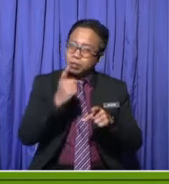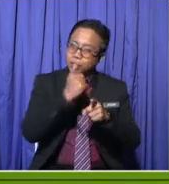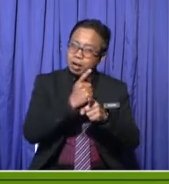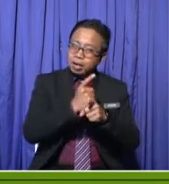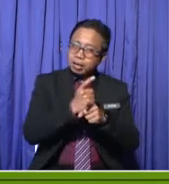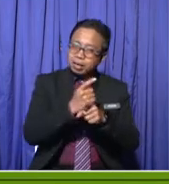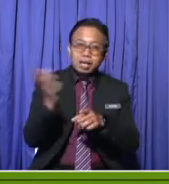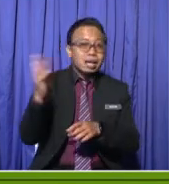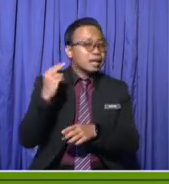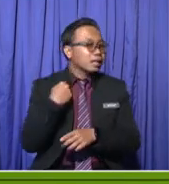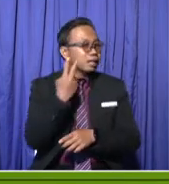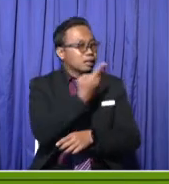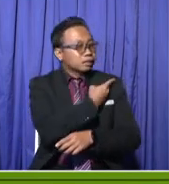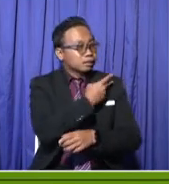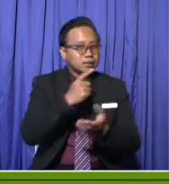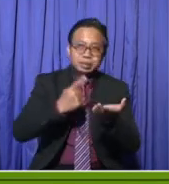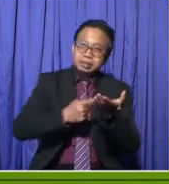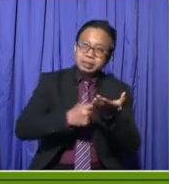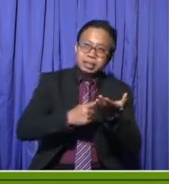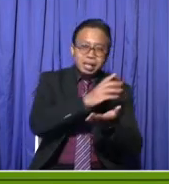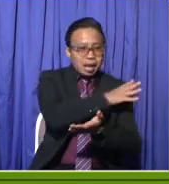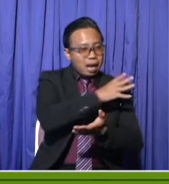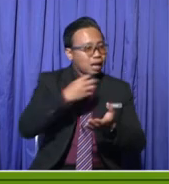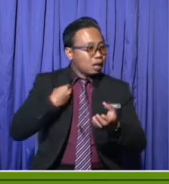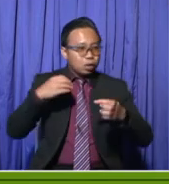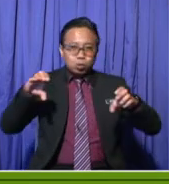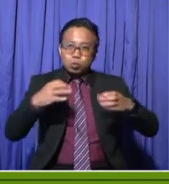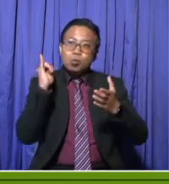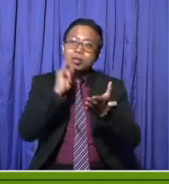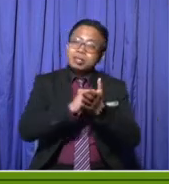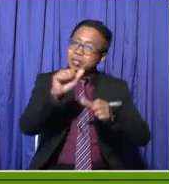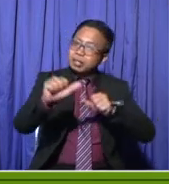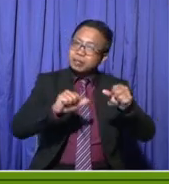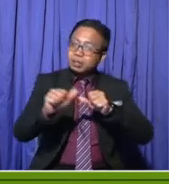Alright, let us discuss and do this activity together.